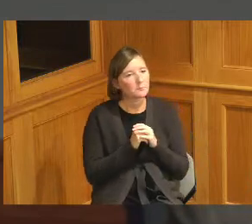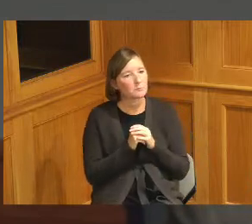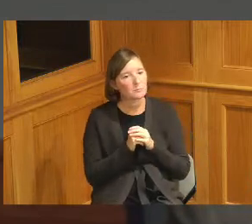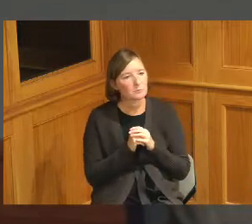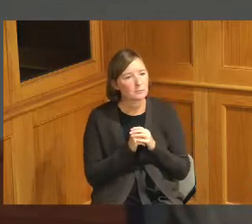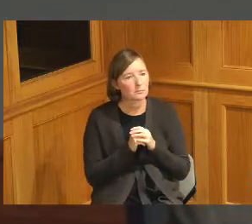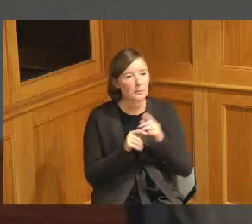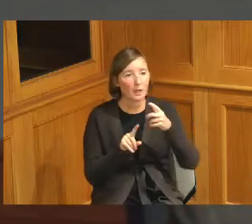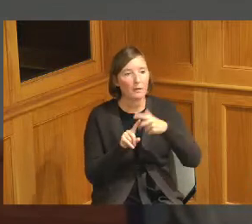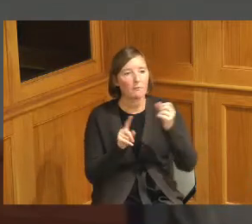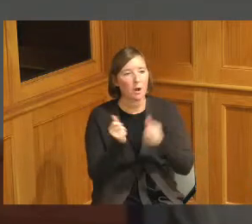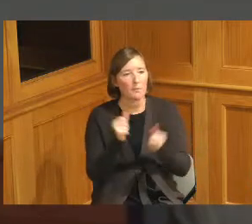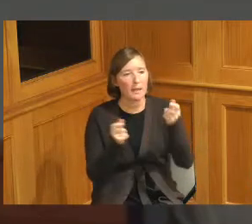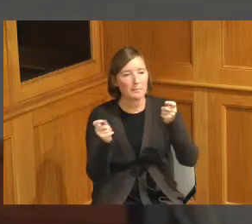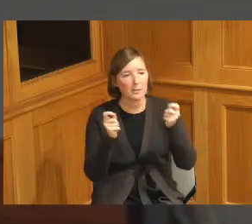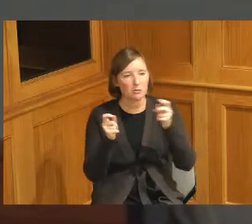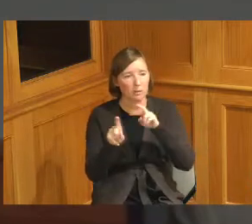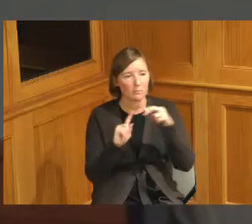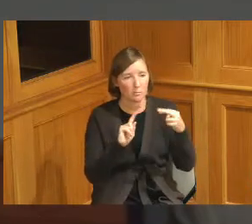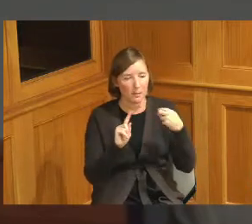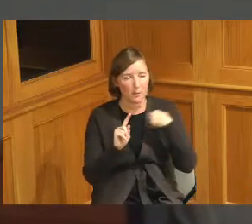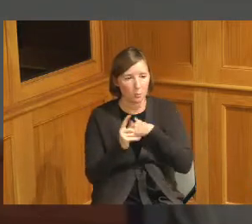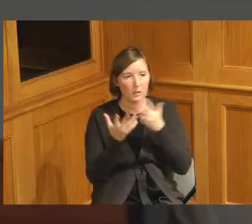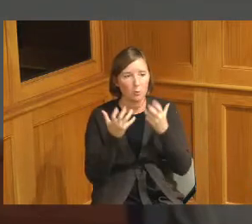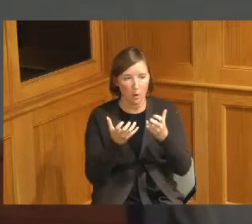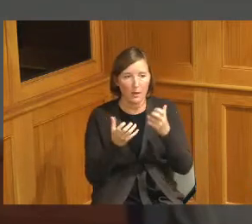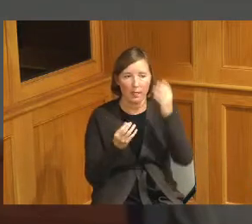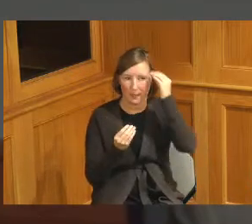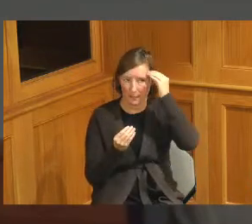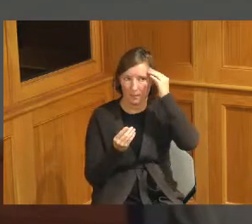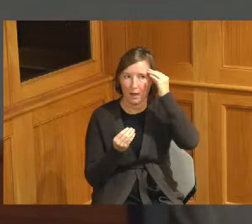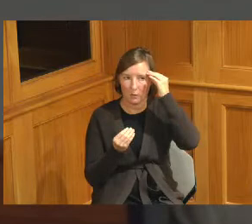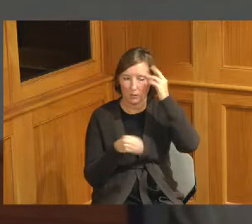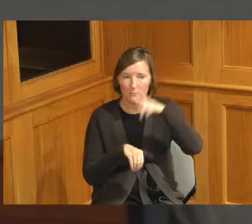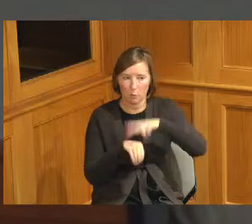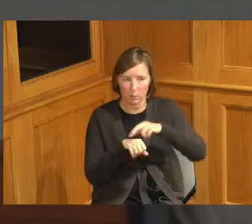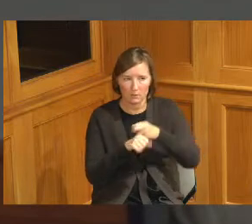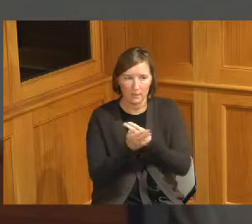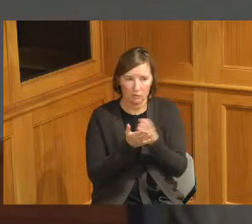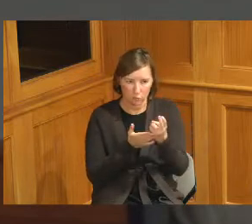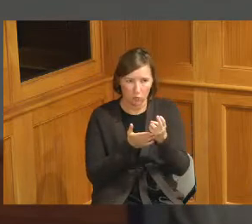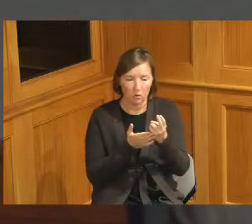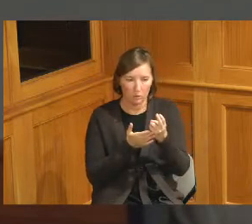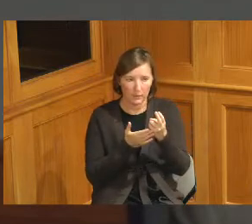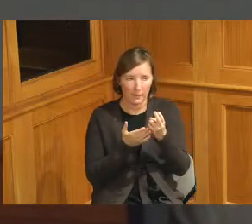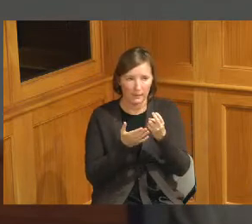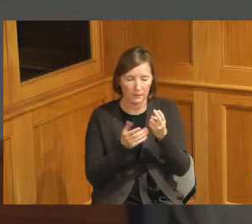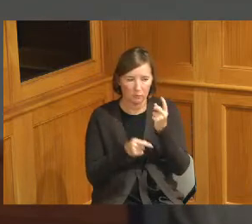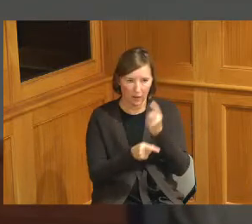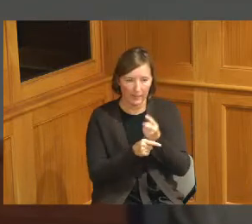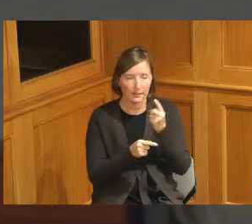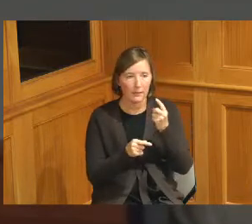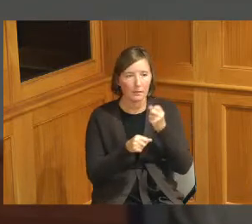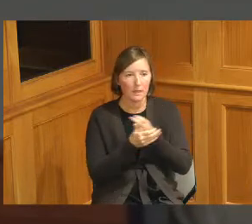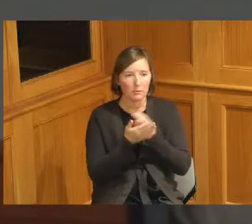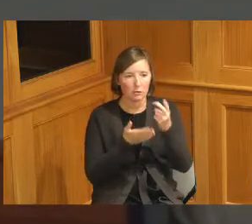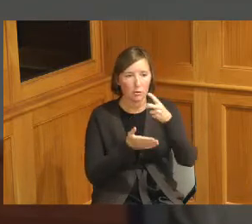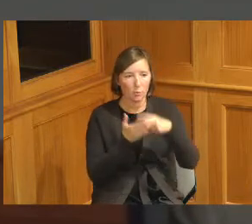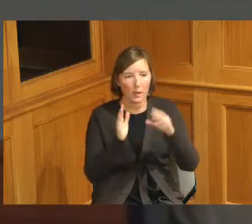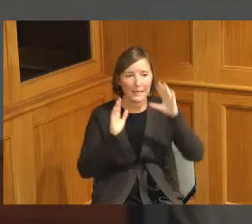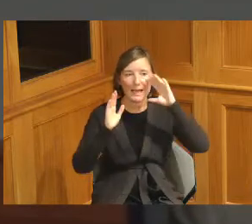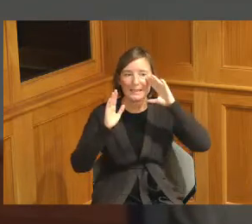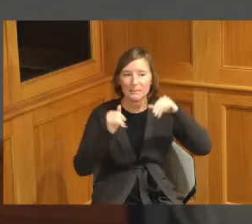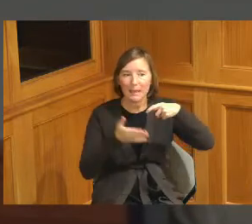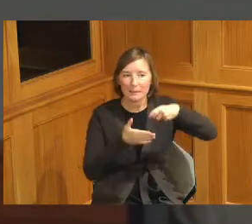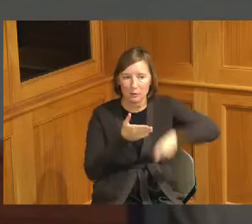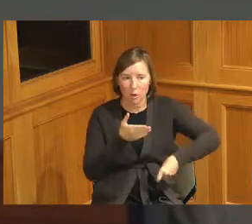from an administrative perspective, I think one of the things we want to look at, and the board I'm sure concurs with, is we want to take a look at what the expected cost